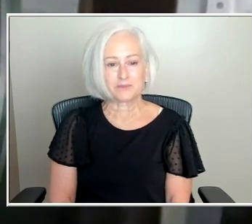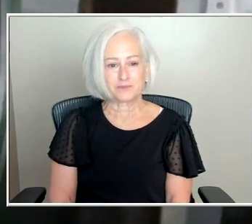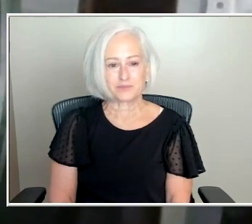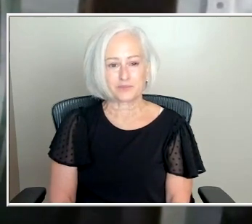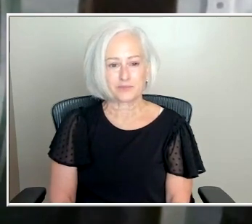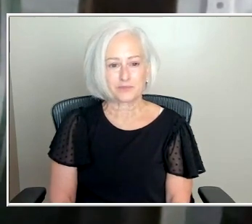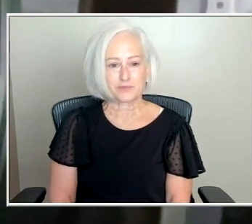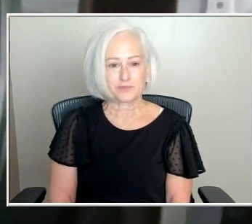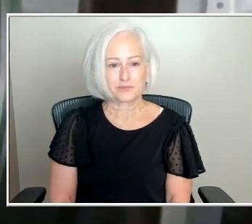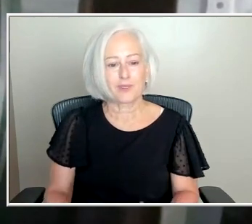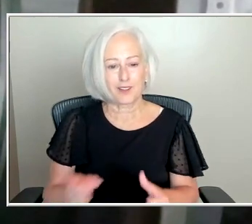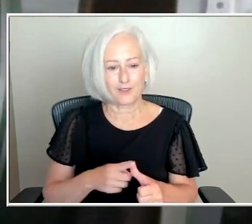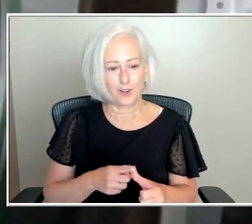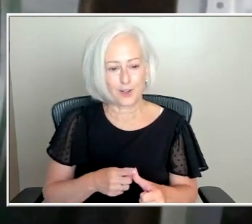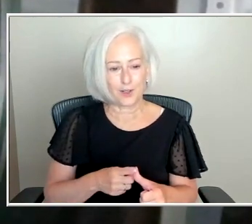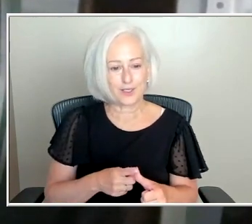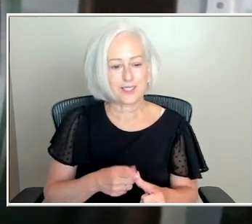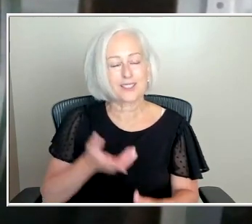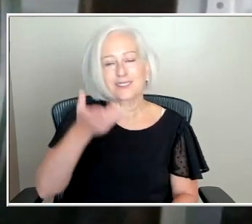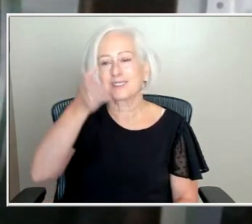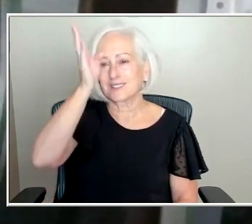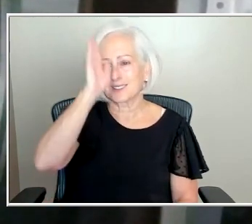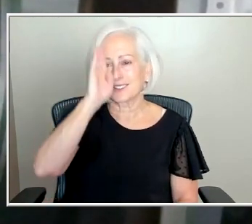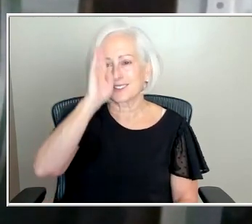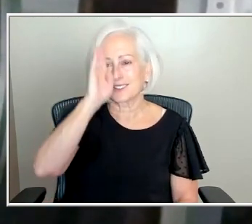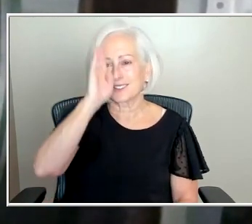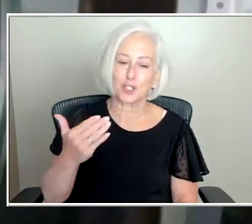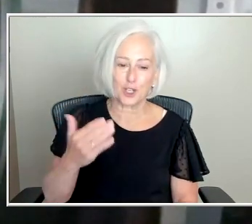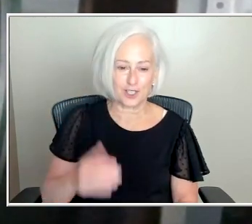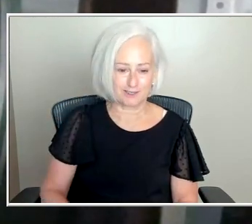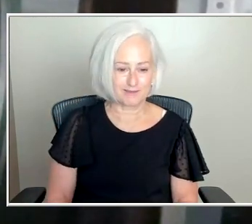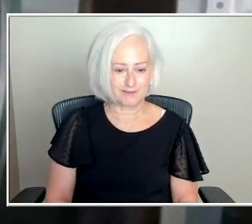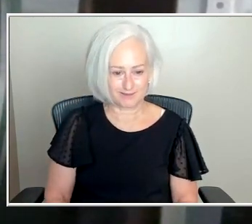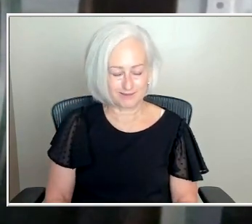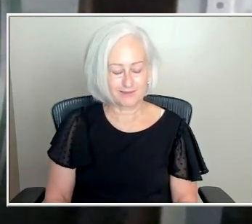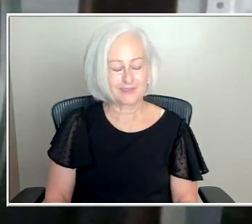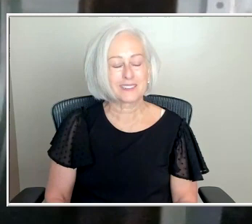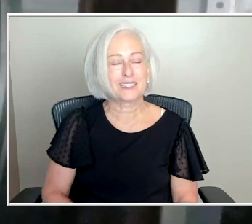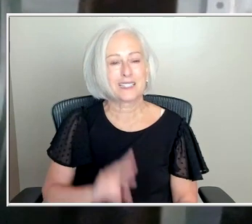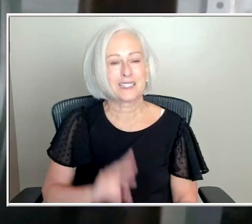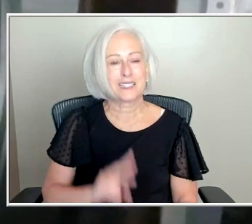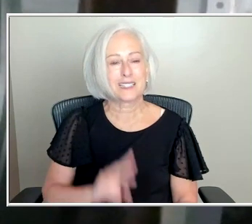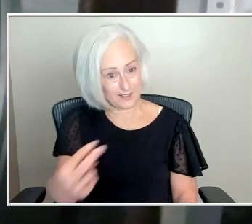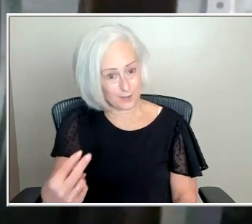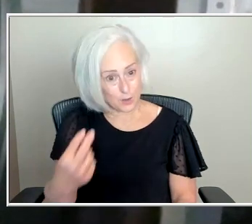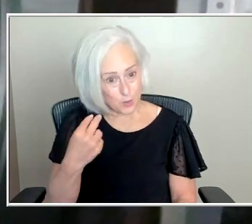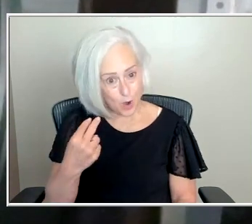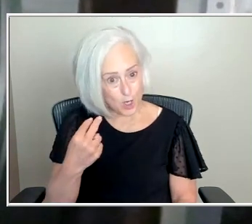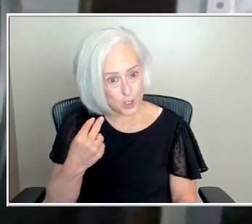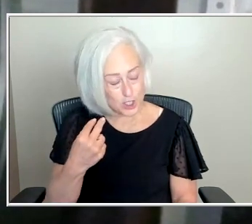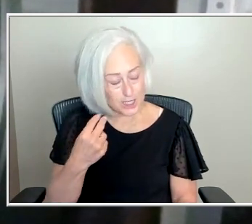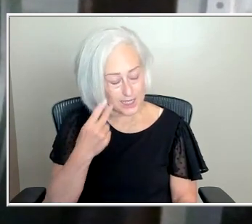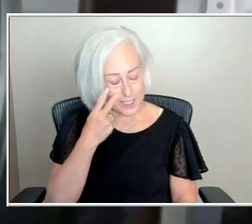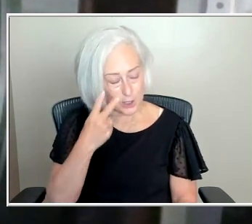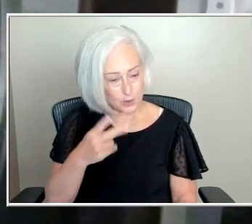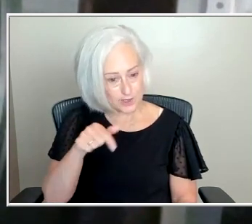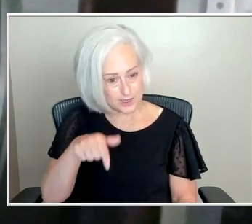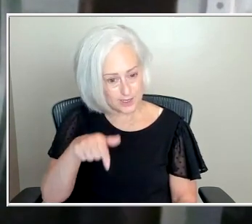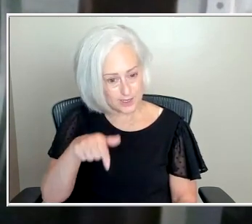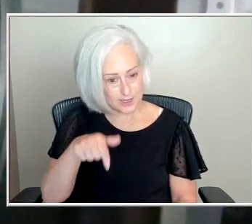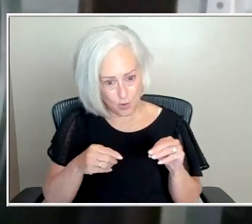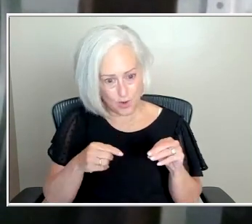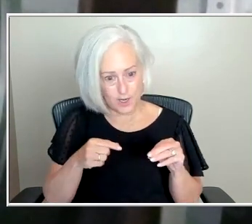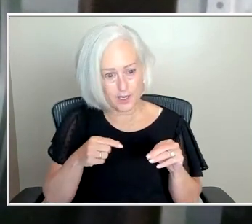First and foremost, God is good. And, second, for anyone else that's watching this or sees this and they're in